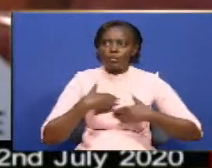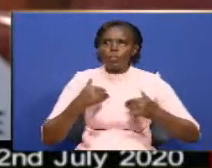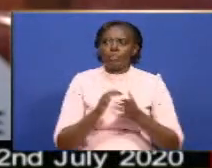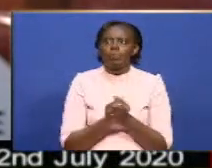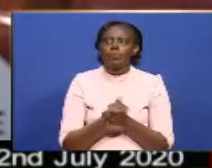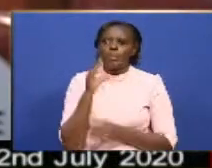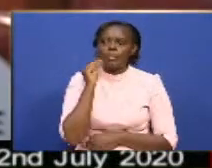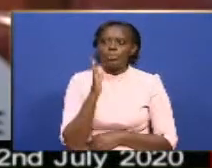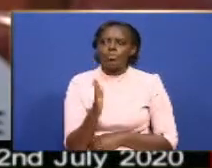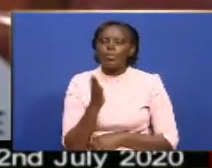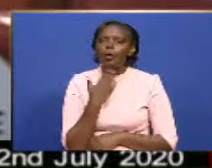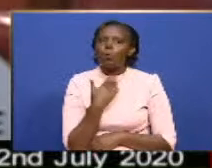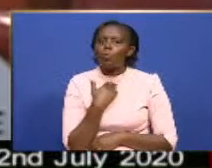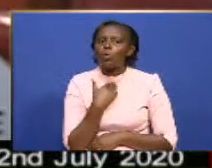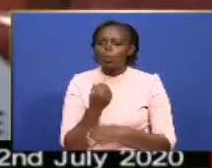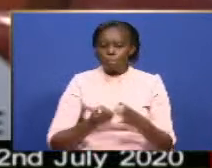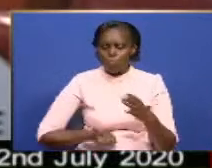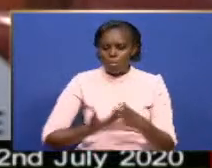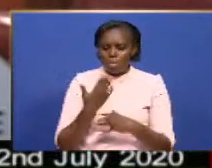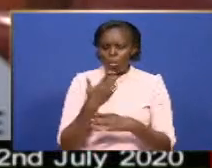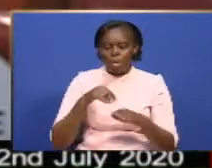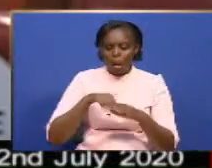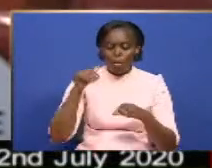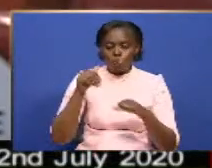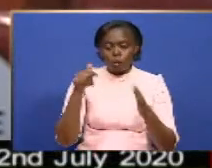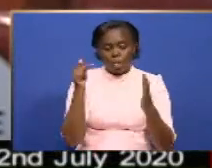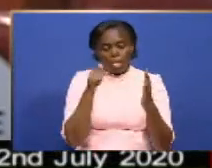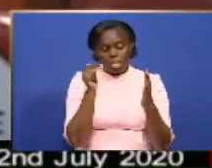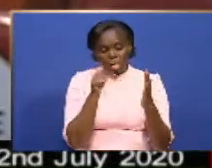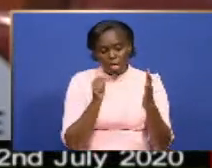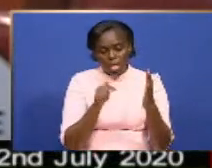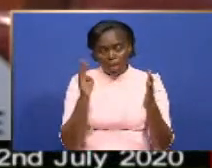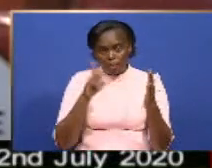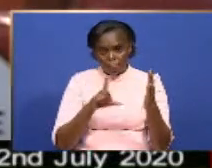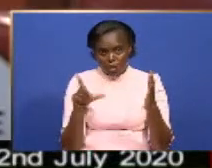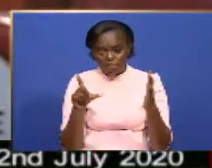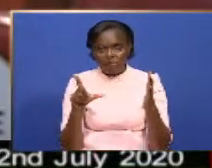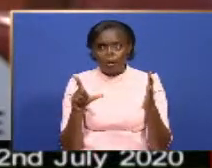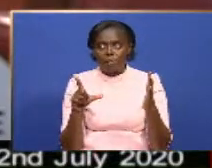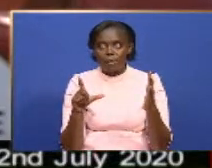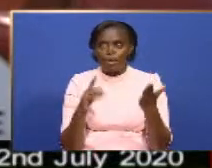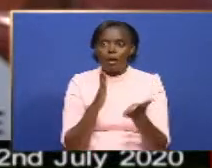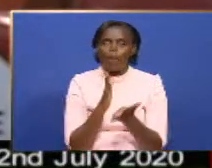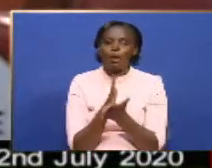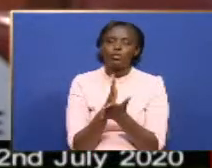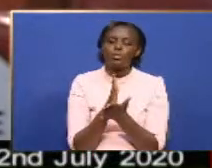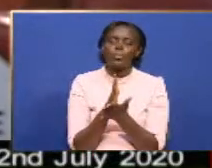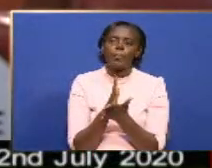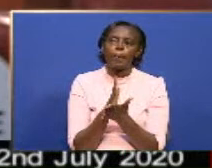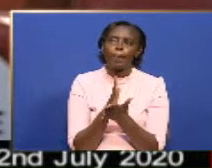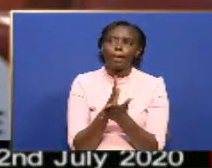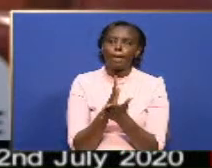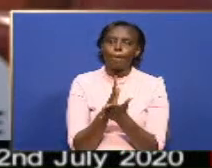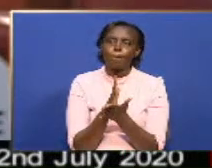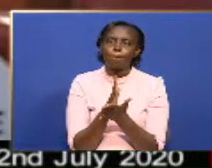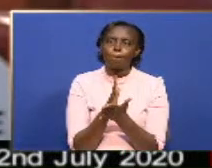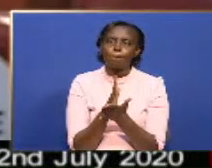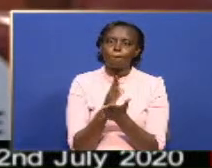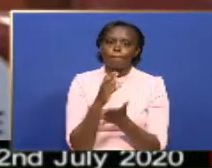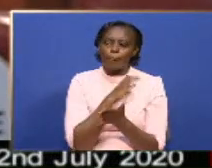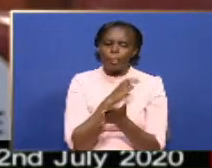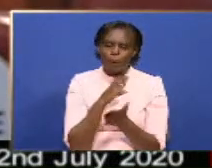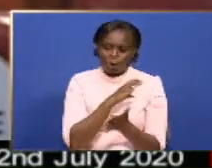Madam Speaker, what has come out that I think we need to look at in this is actually the Commissioner